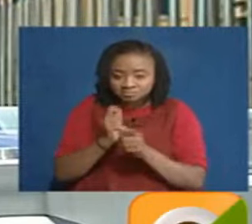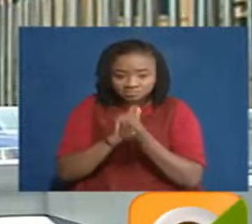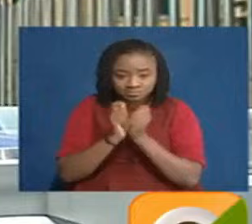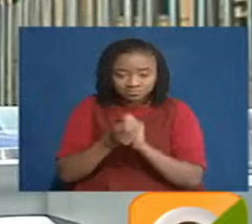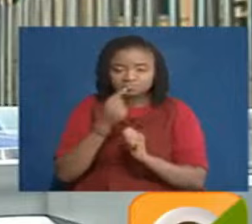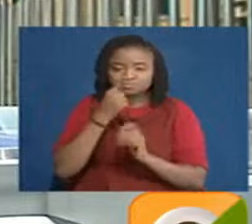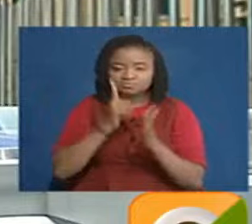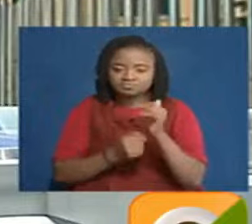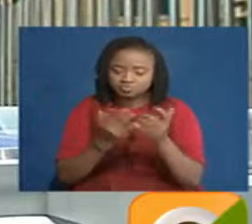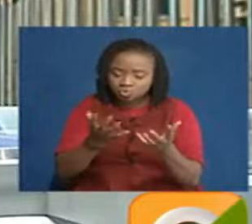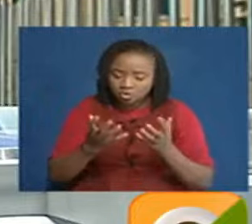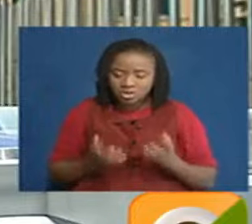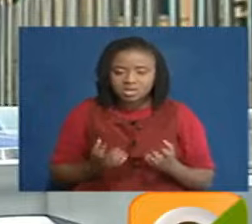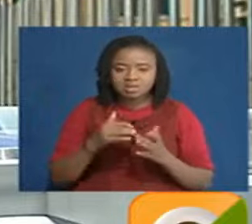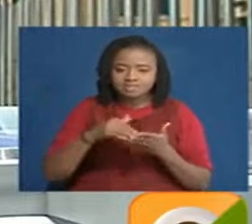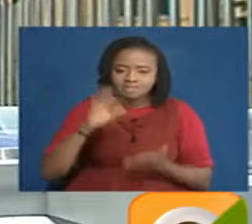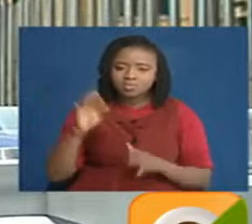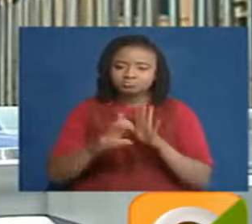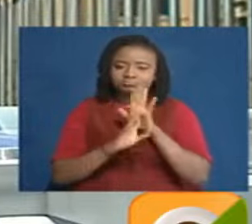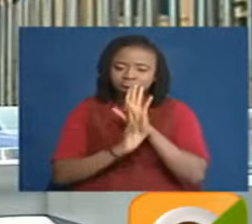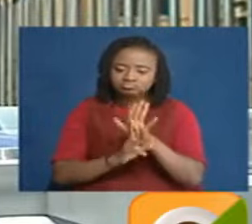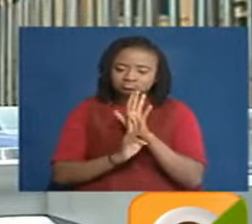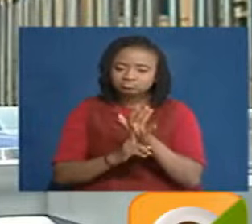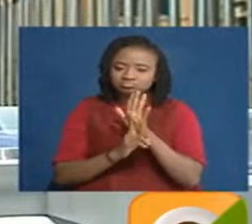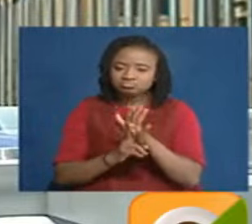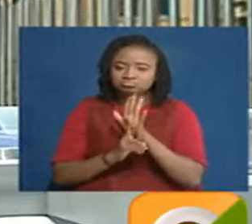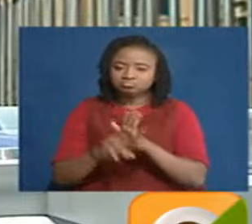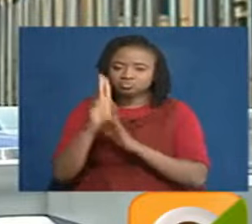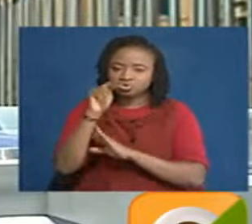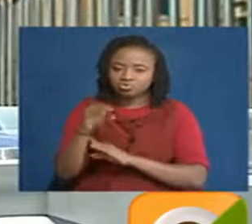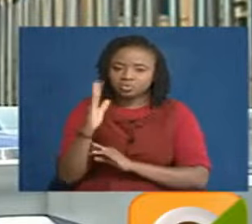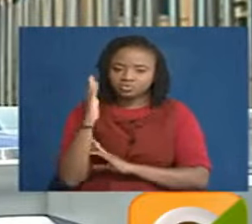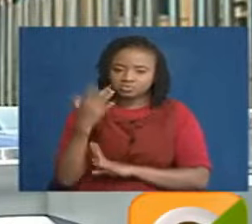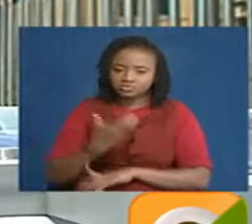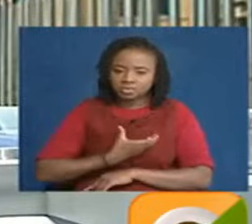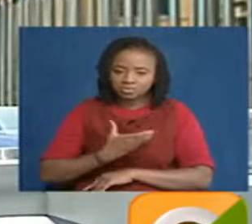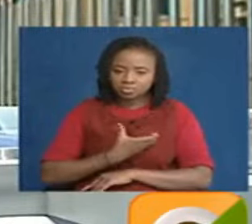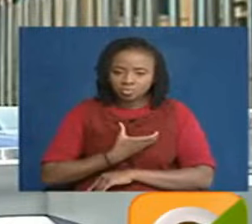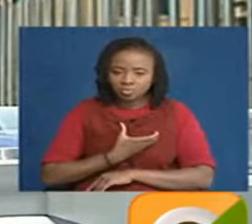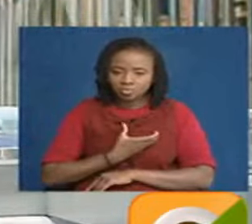a more inclusive and representative UN Security Council.